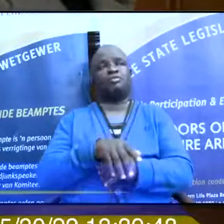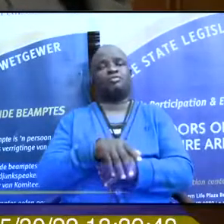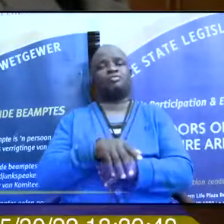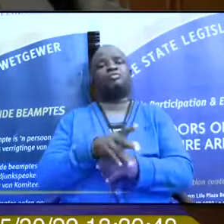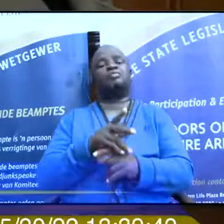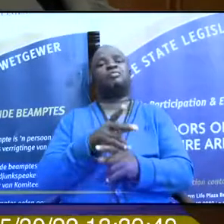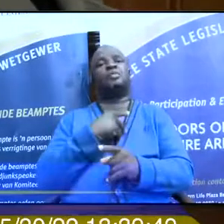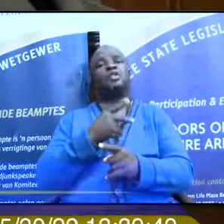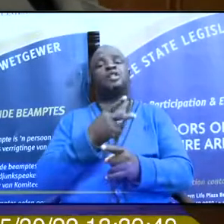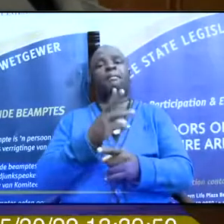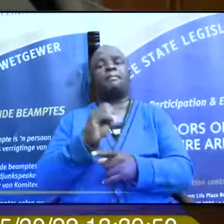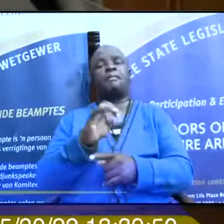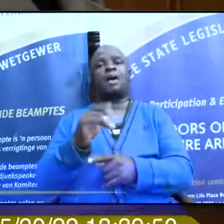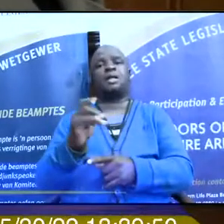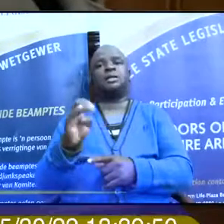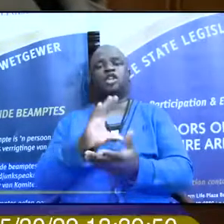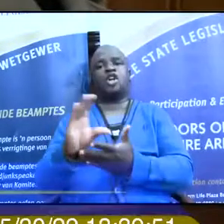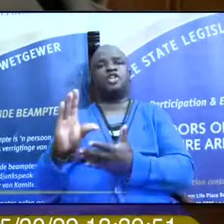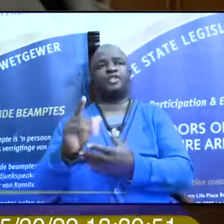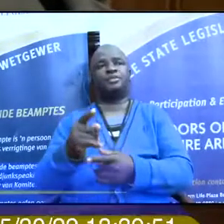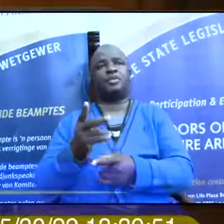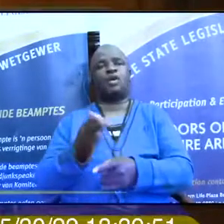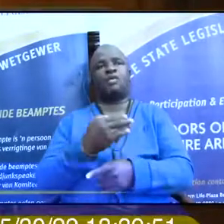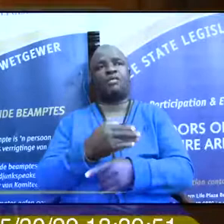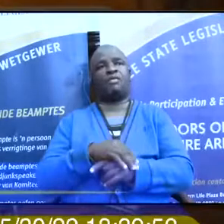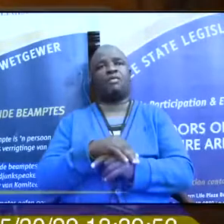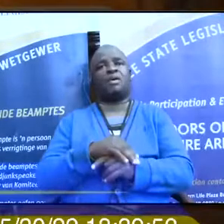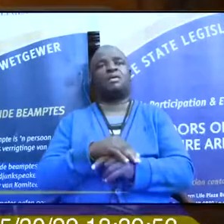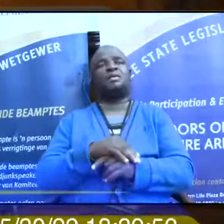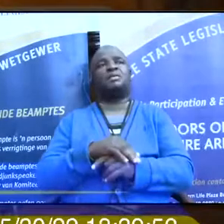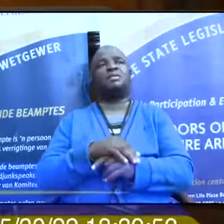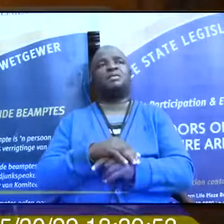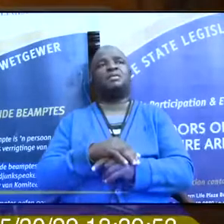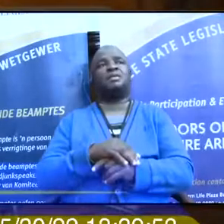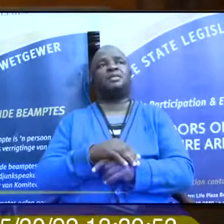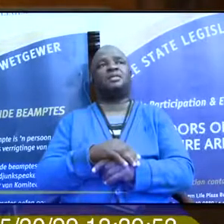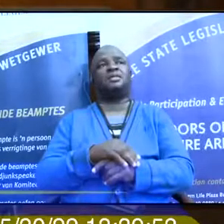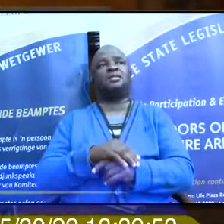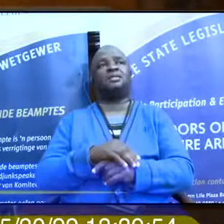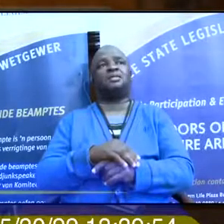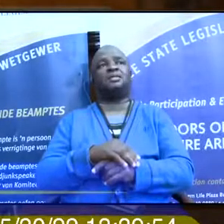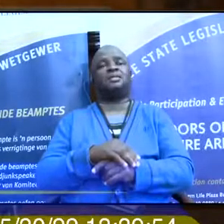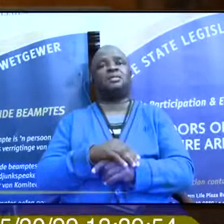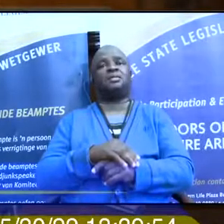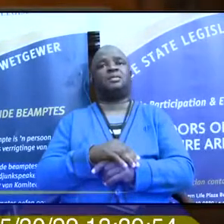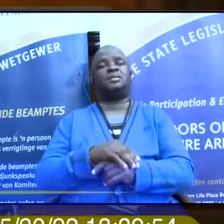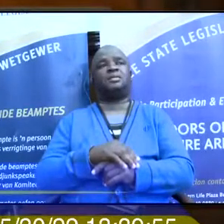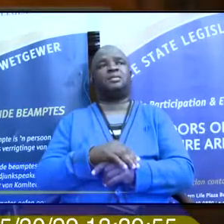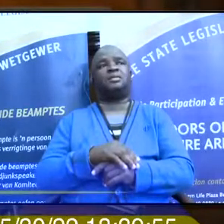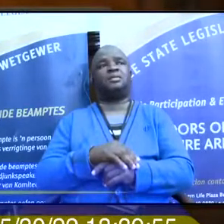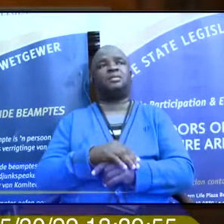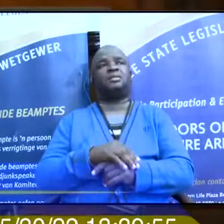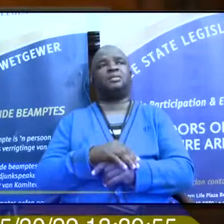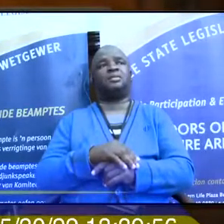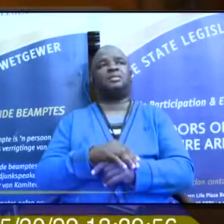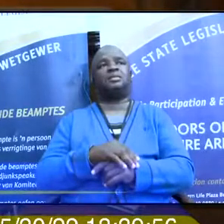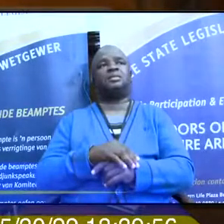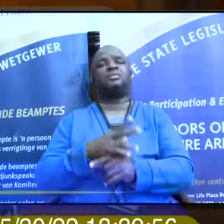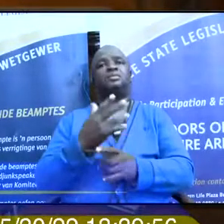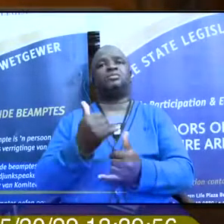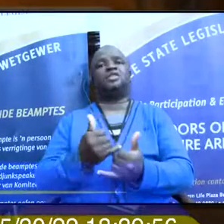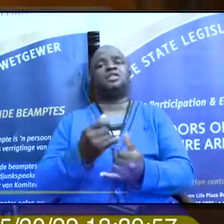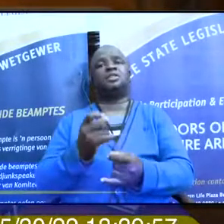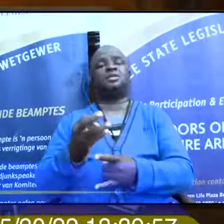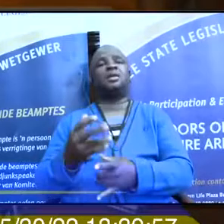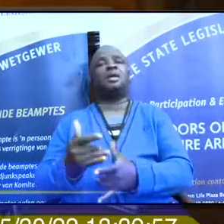with mask within that that particular company they are now dealing with mass